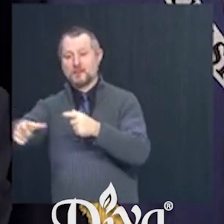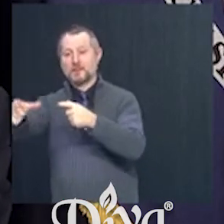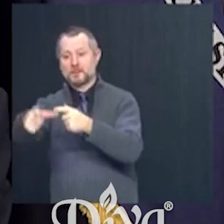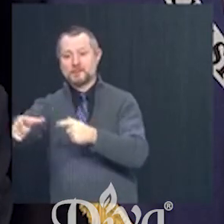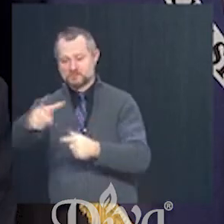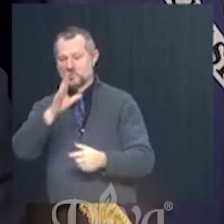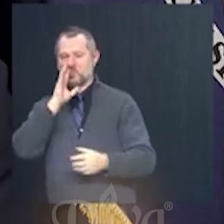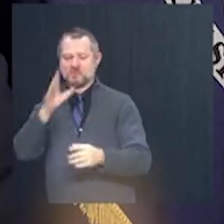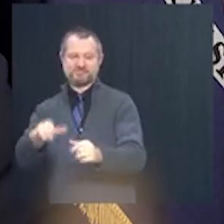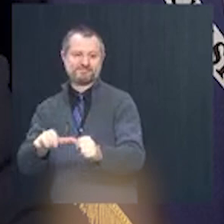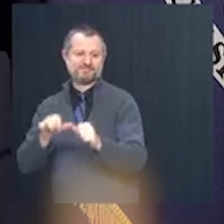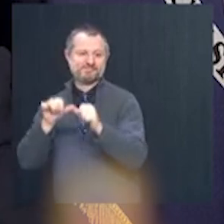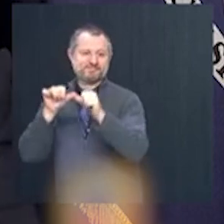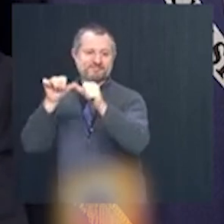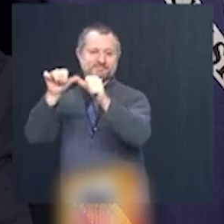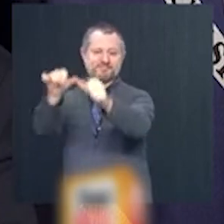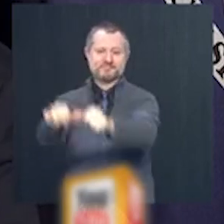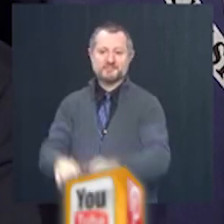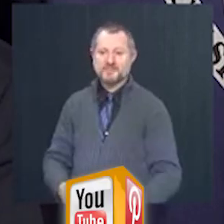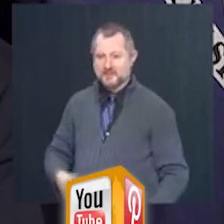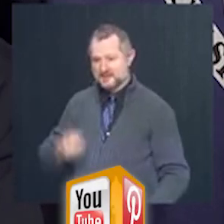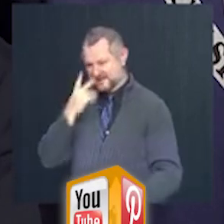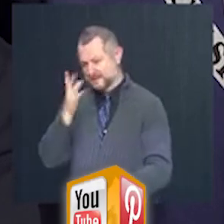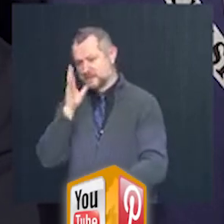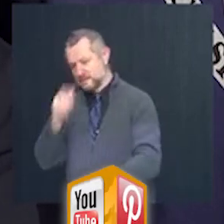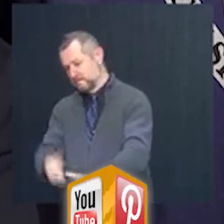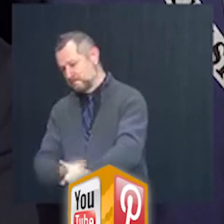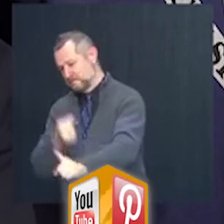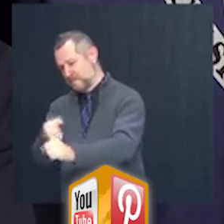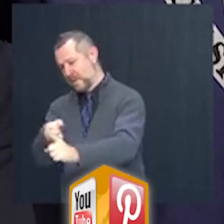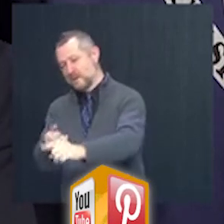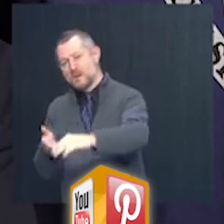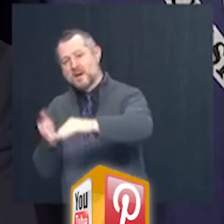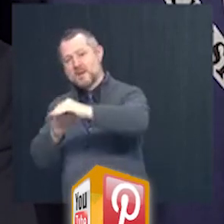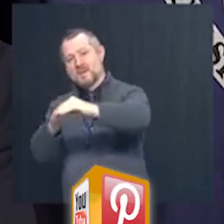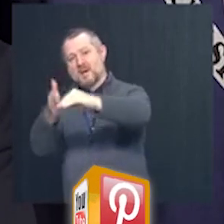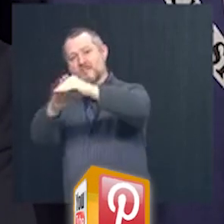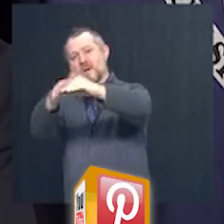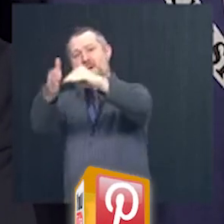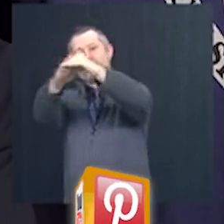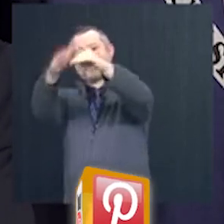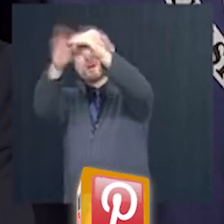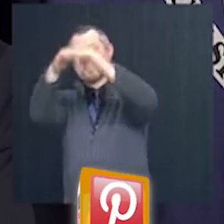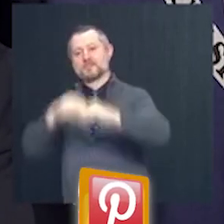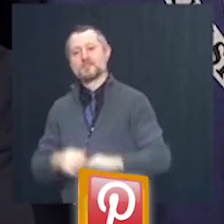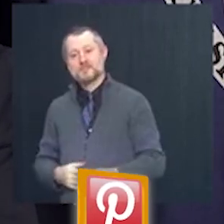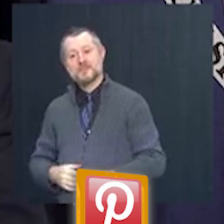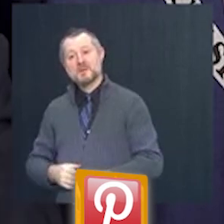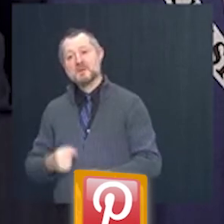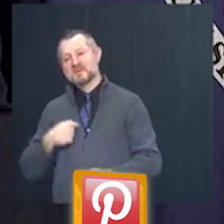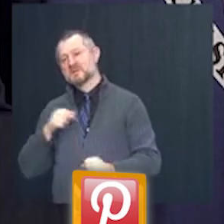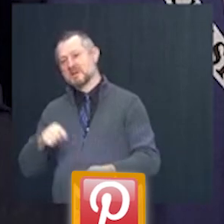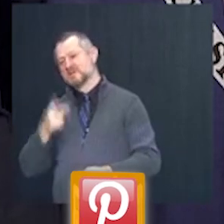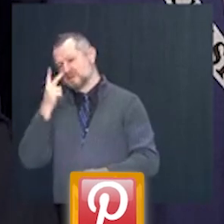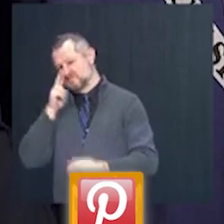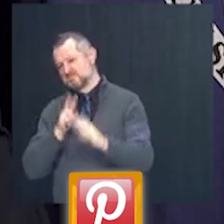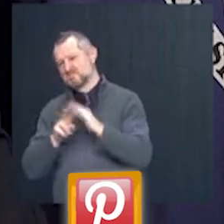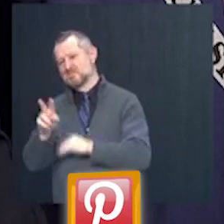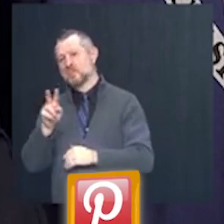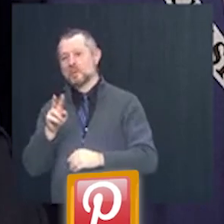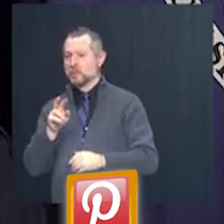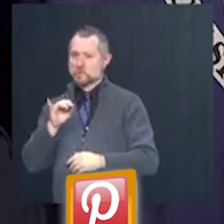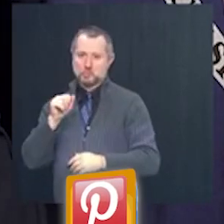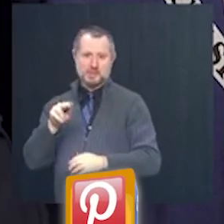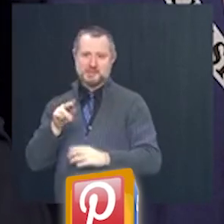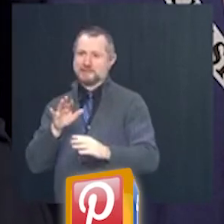feel the full increase. So I can see an increase right through mid-January, and